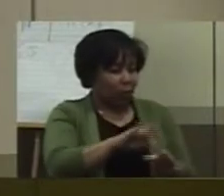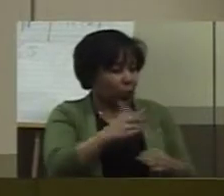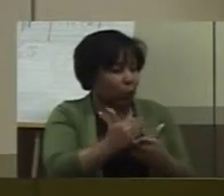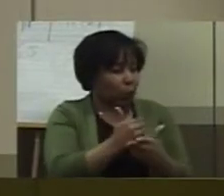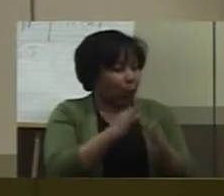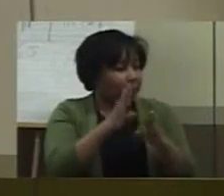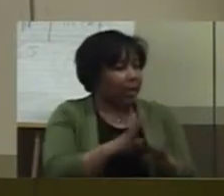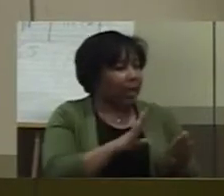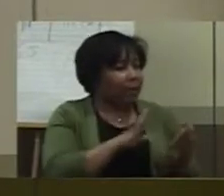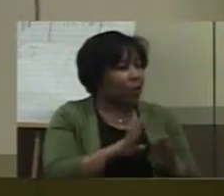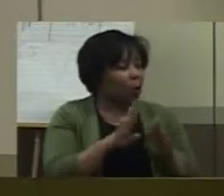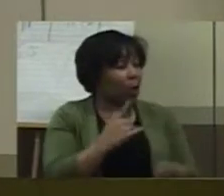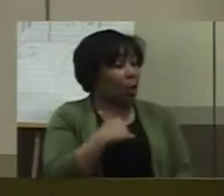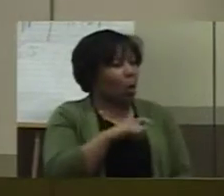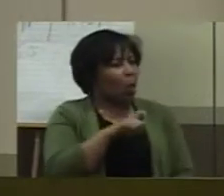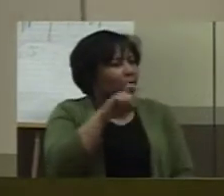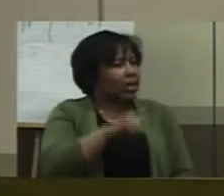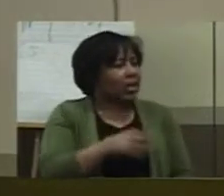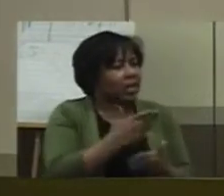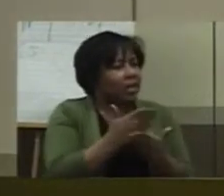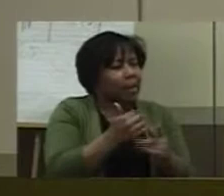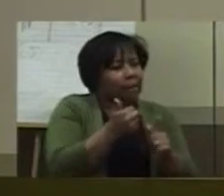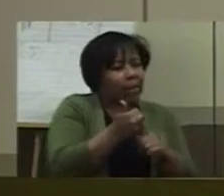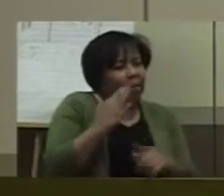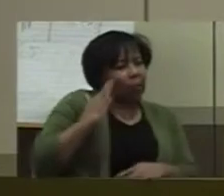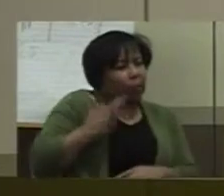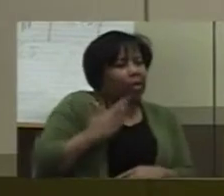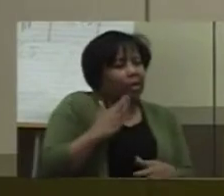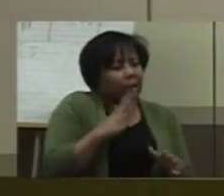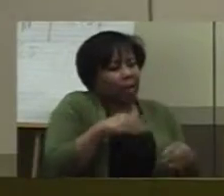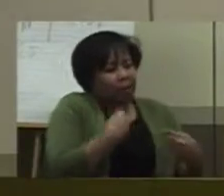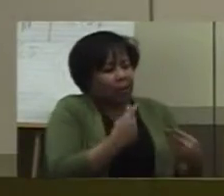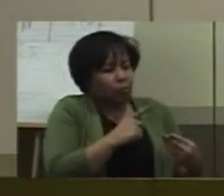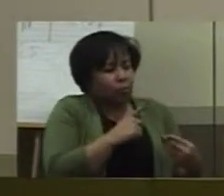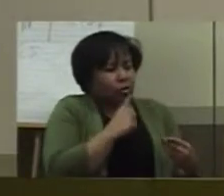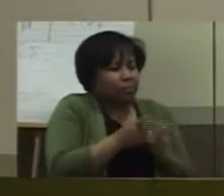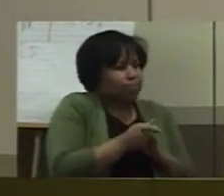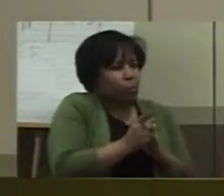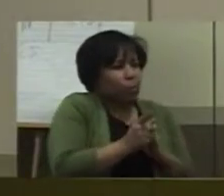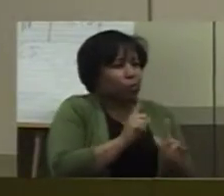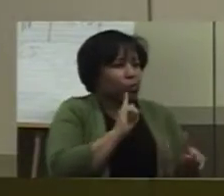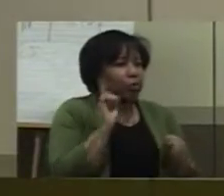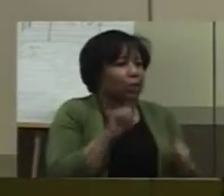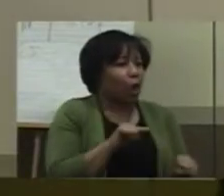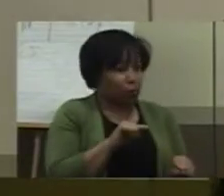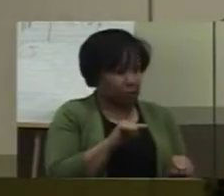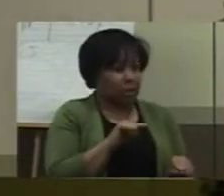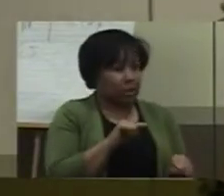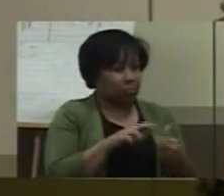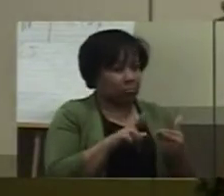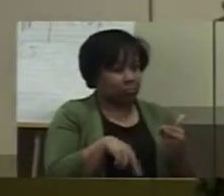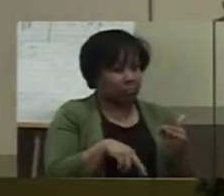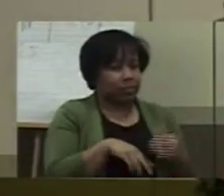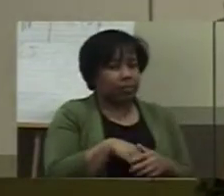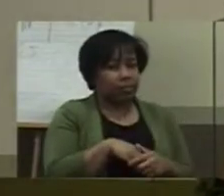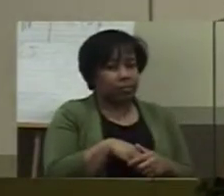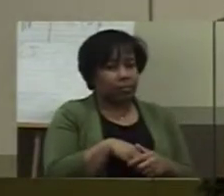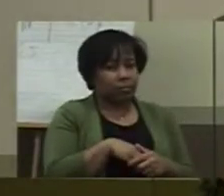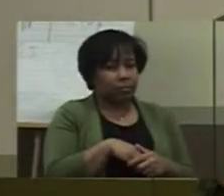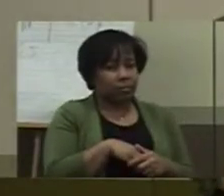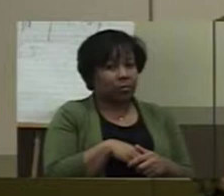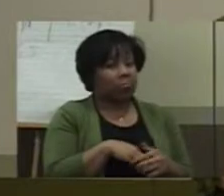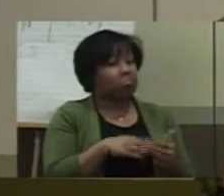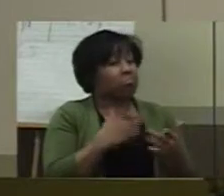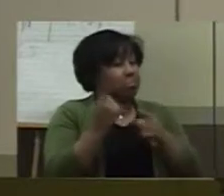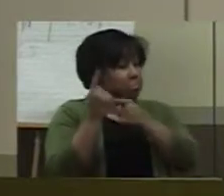Okay? And we need something that's going to give a real quick result. Okay? With